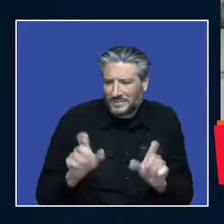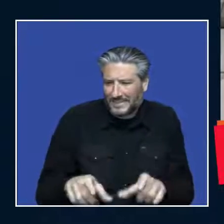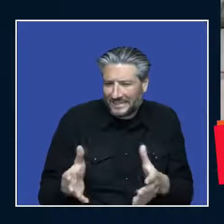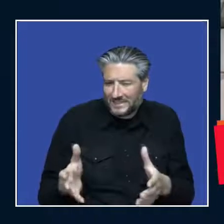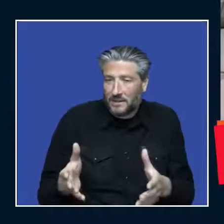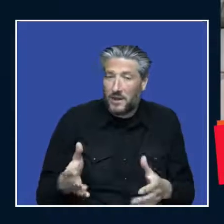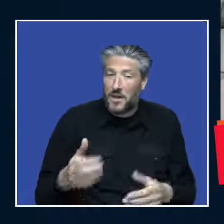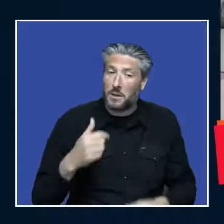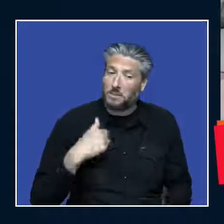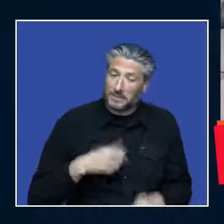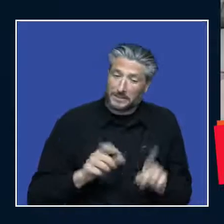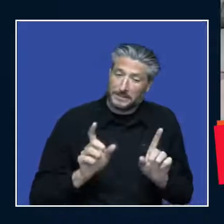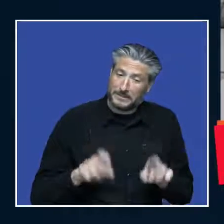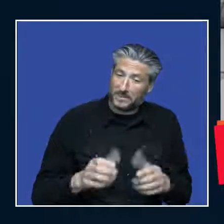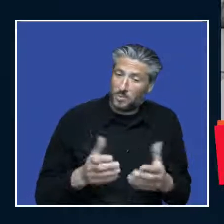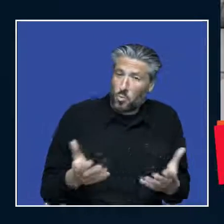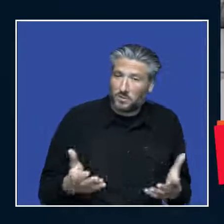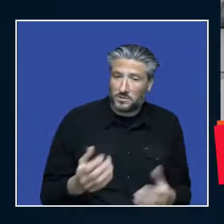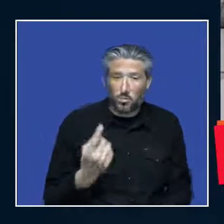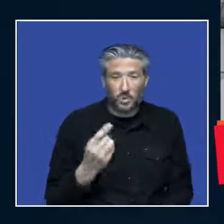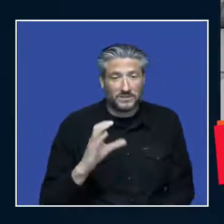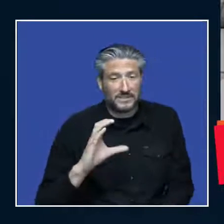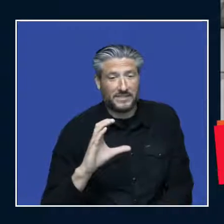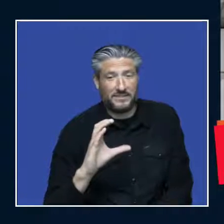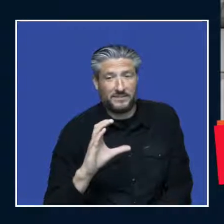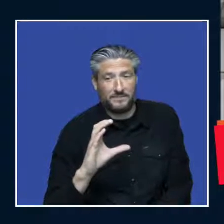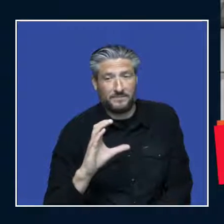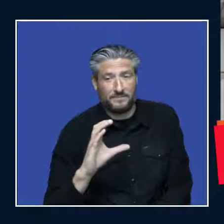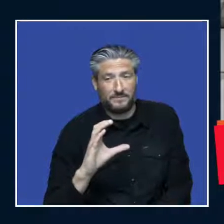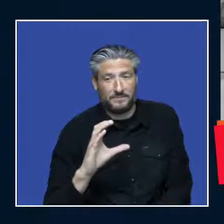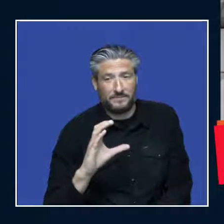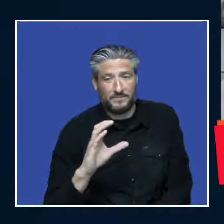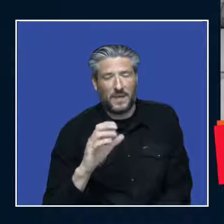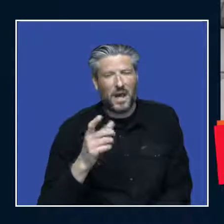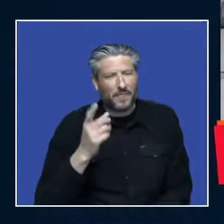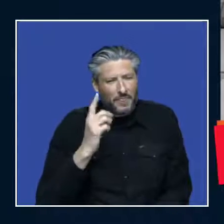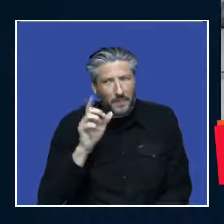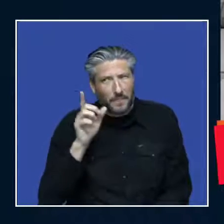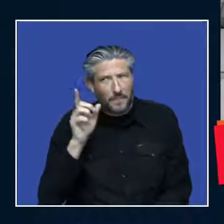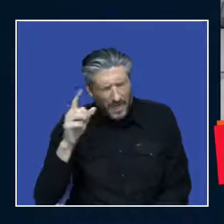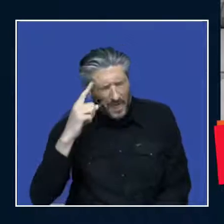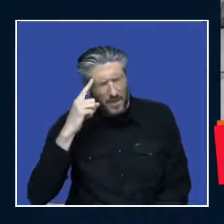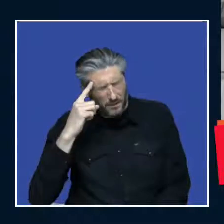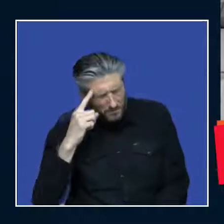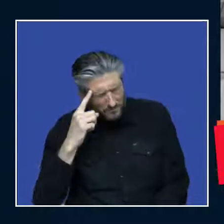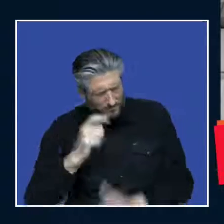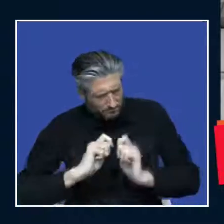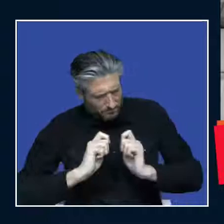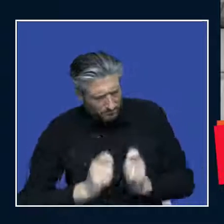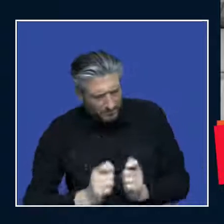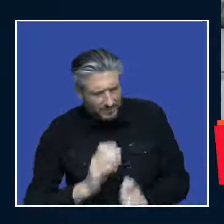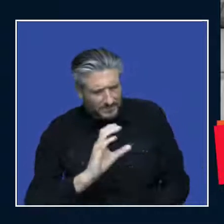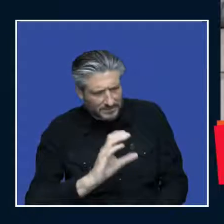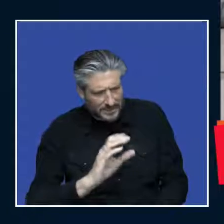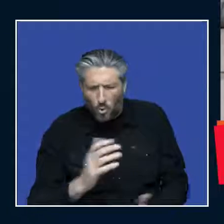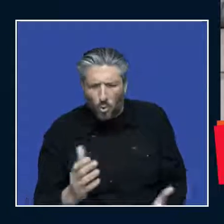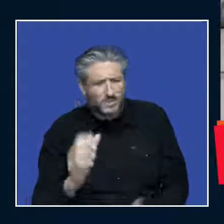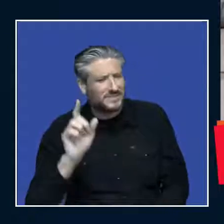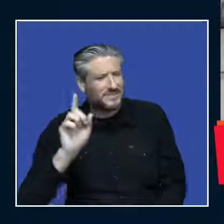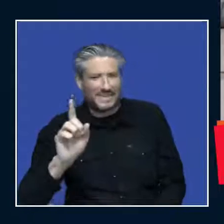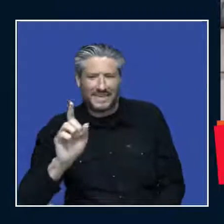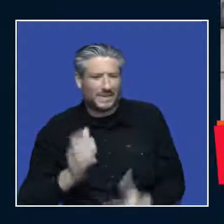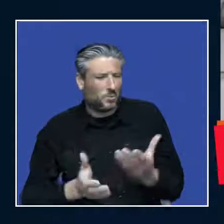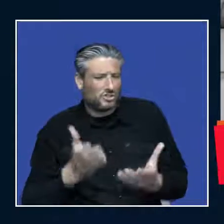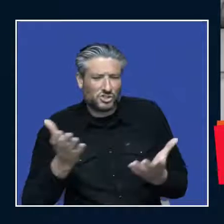need is one C. So I think that's the one they chosen, or Containerd. Yeah, no worries. So they really